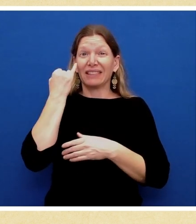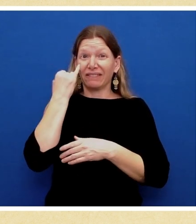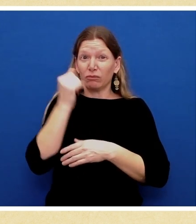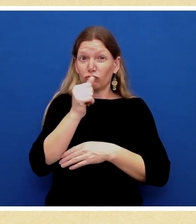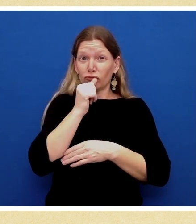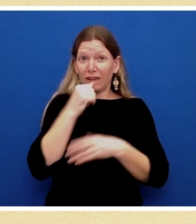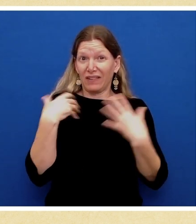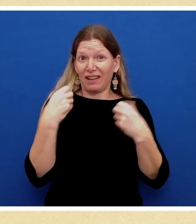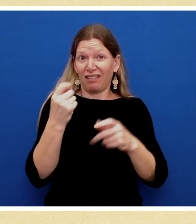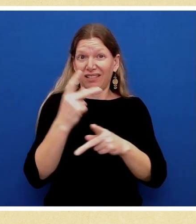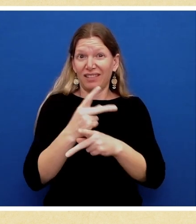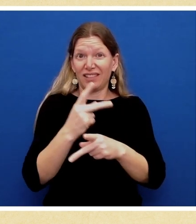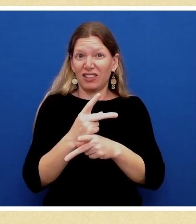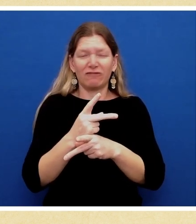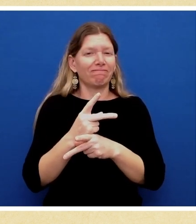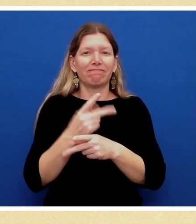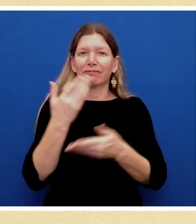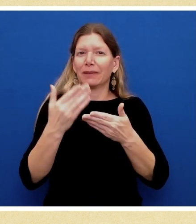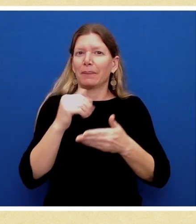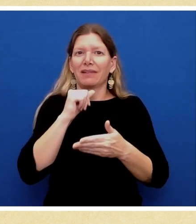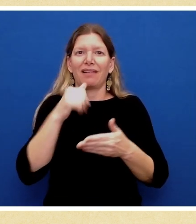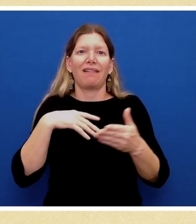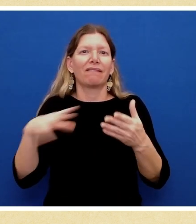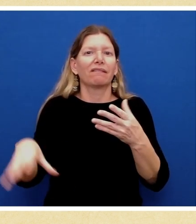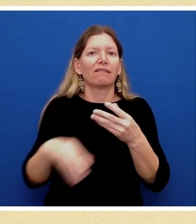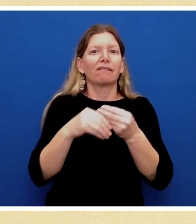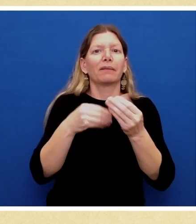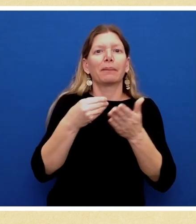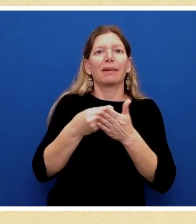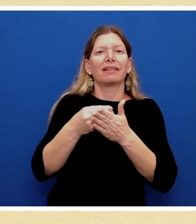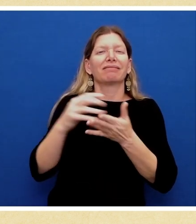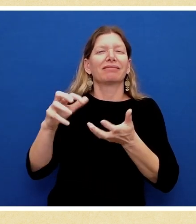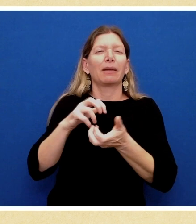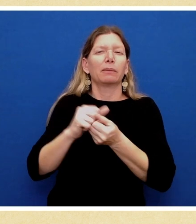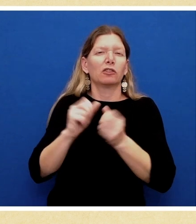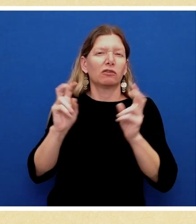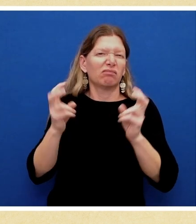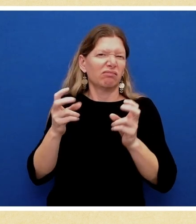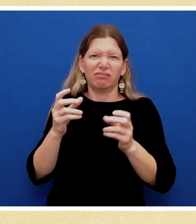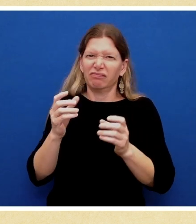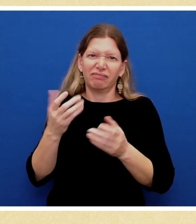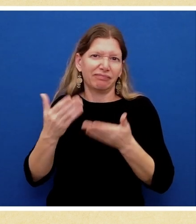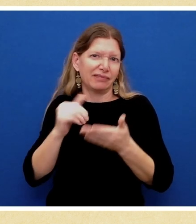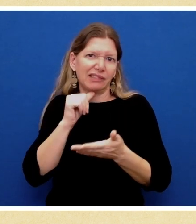if it is a private healthcare provider, money damages are not available.